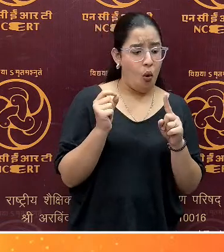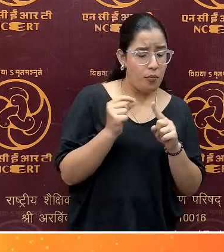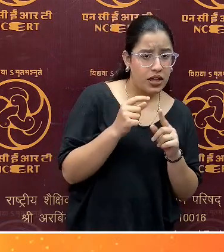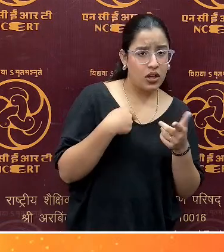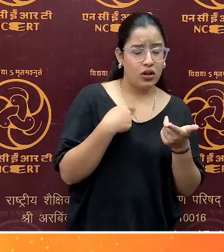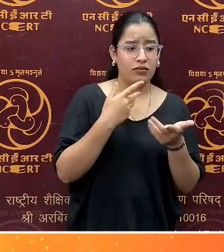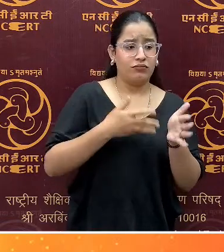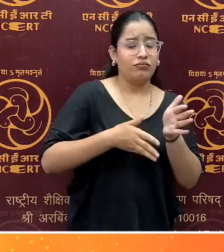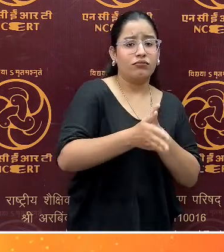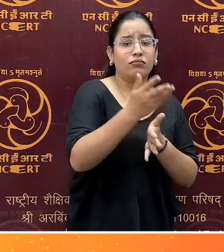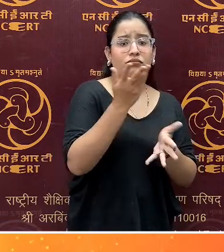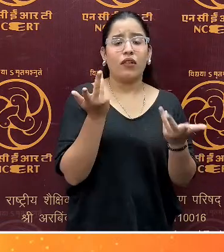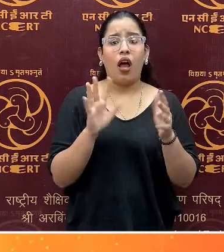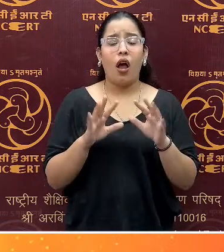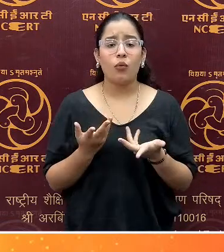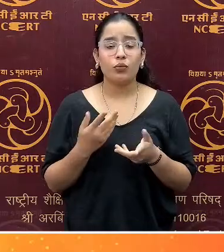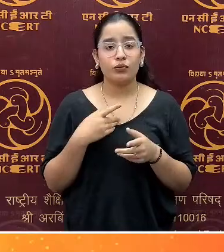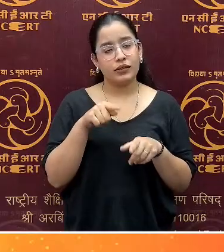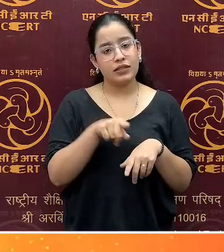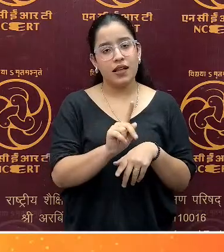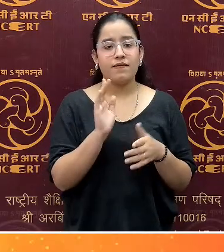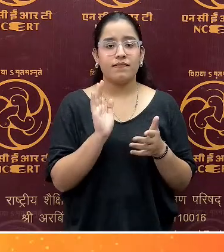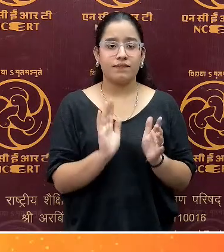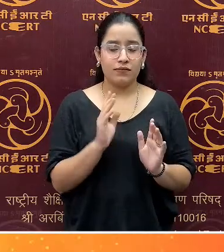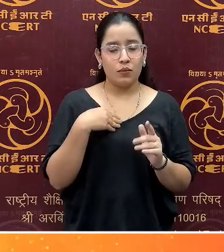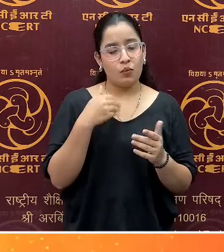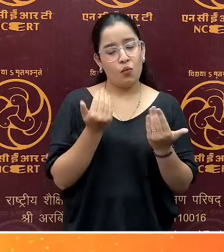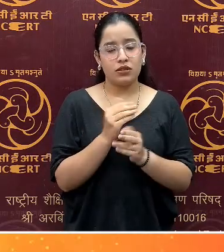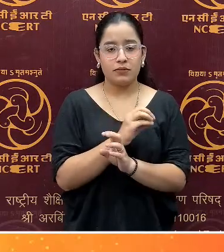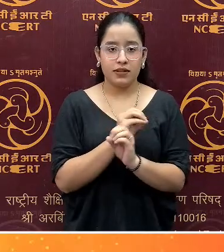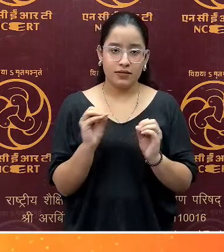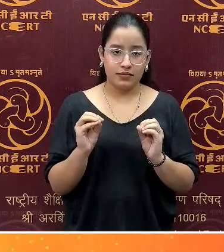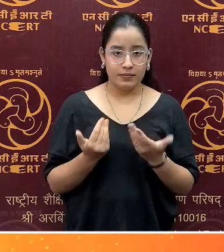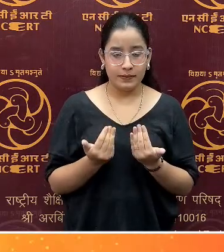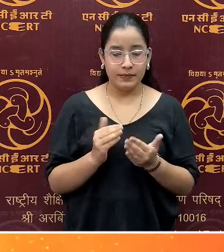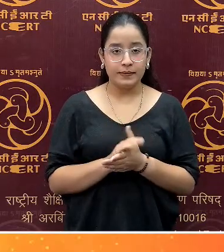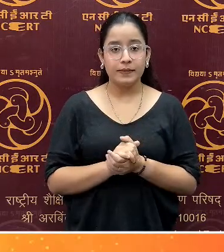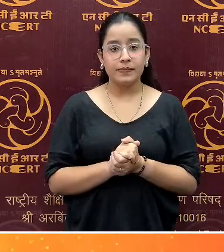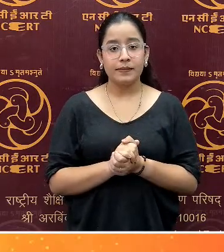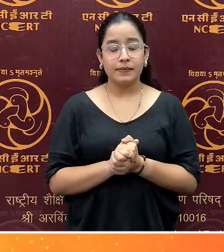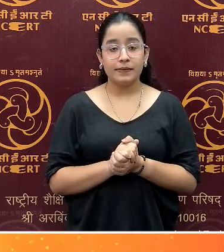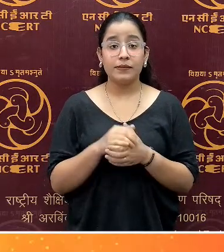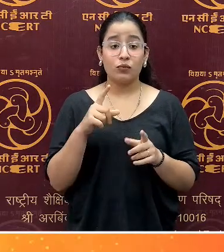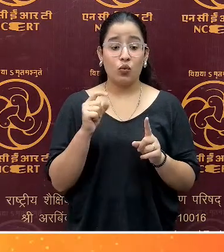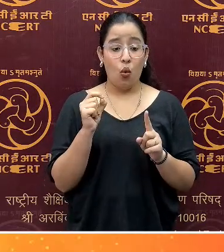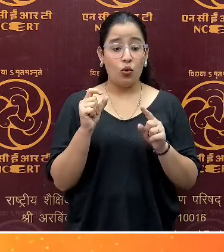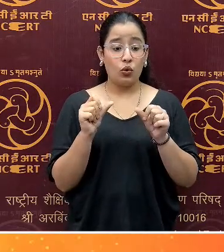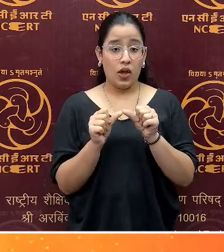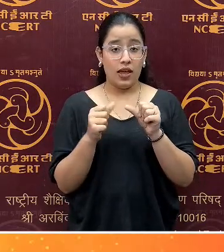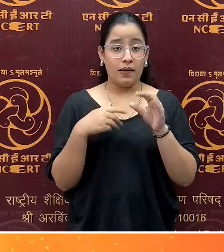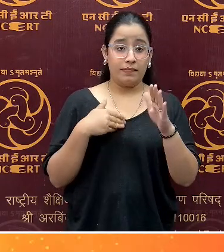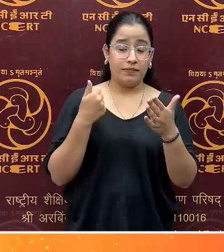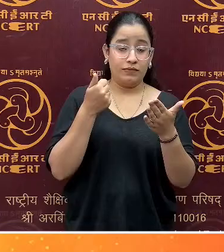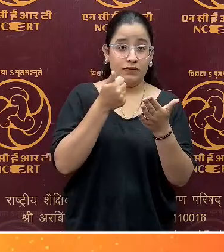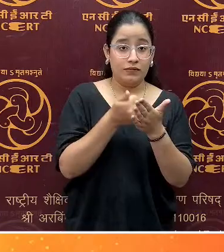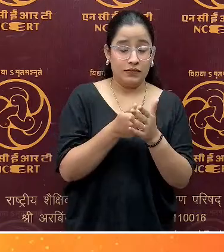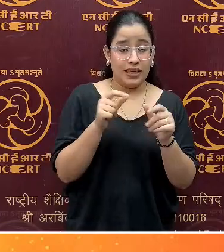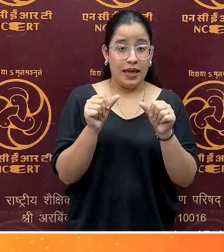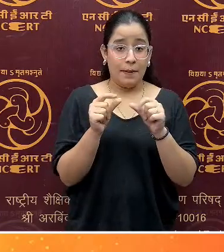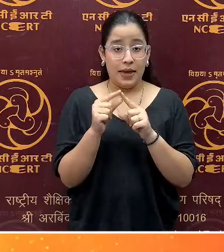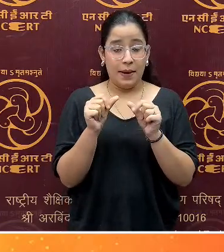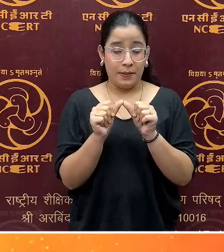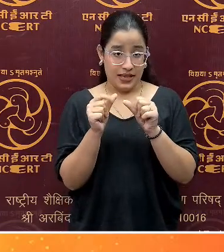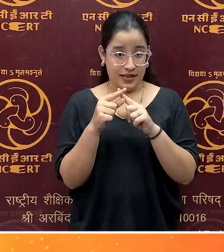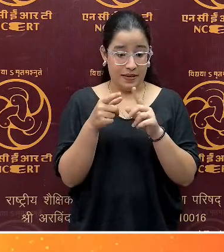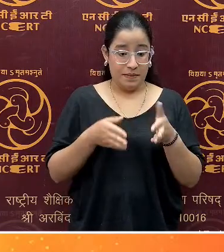then move from B to P, that is also possible. I have taken up this path, that is O to A first, and then AP is perpendicular